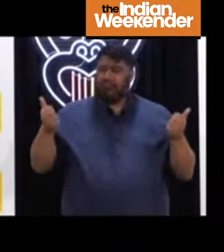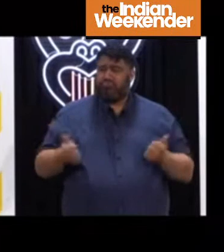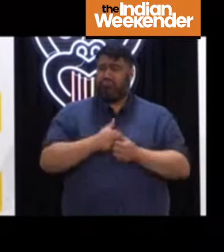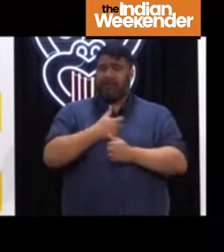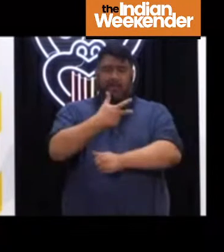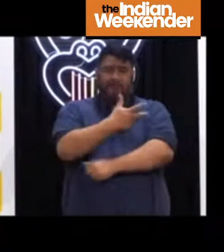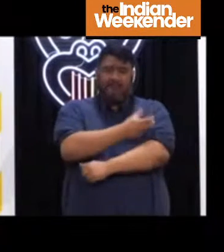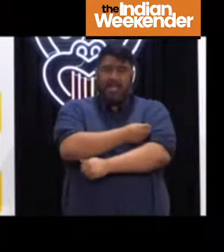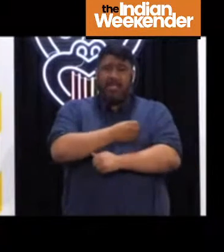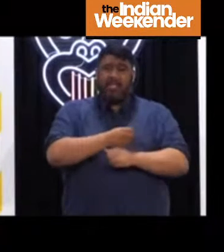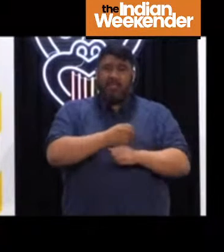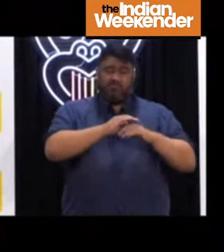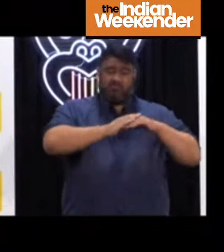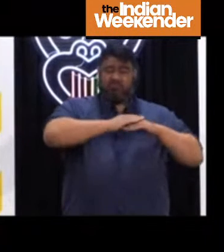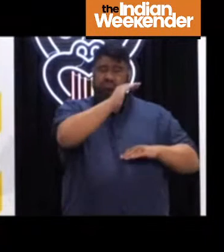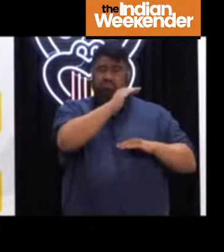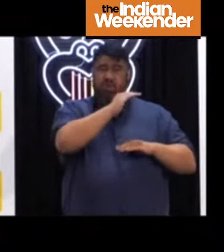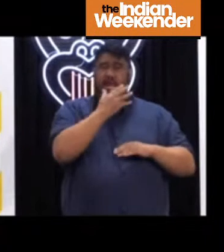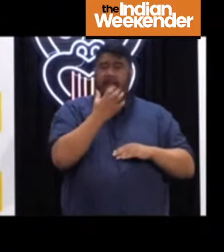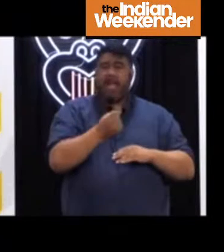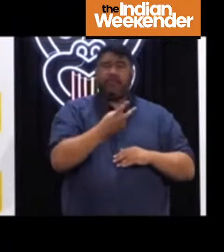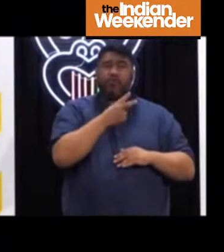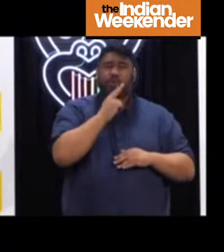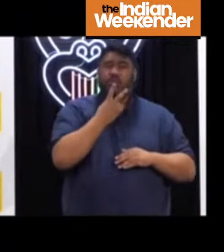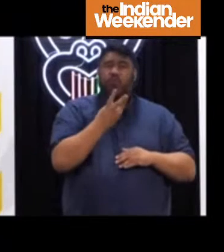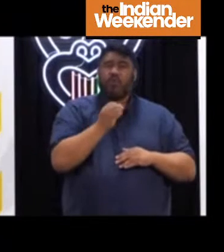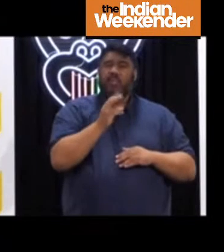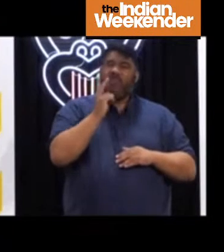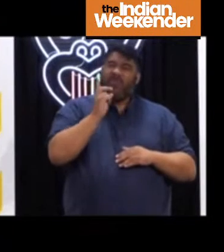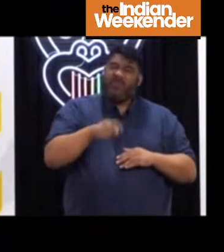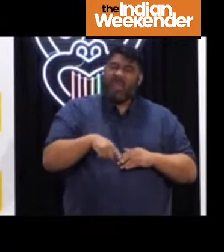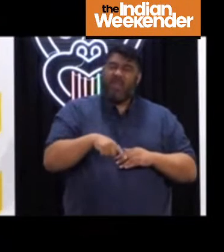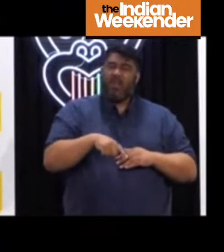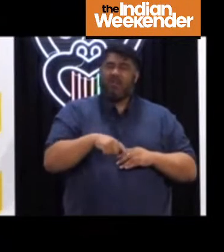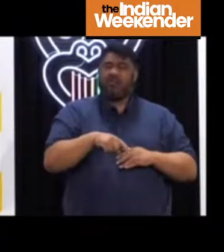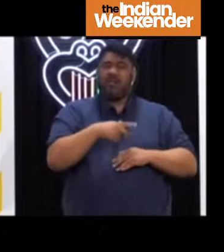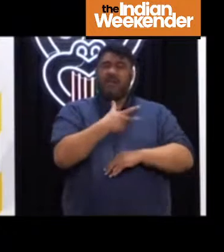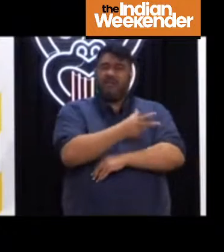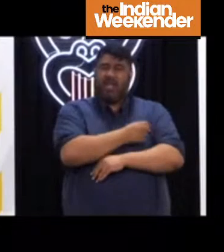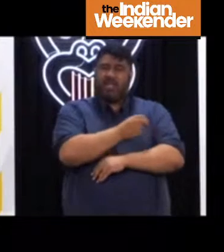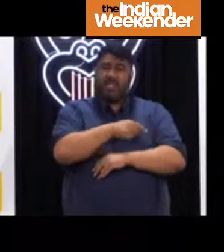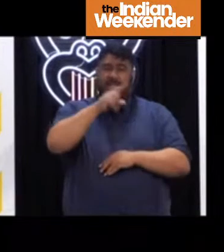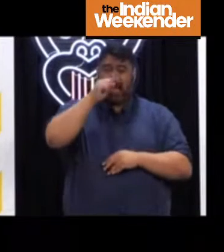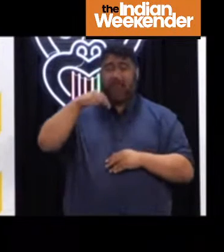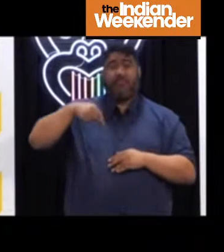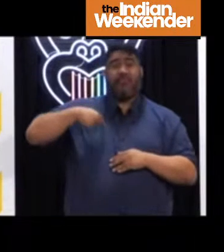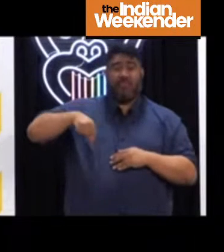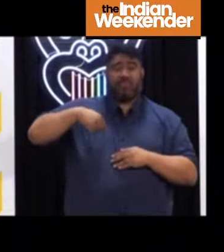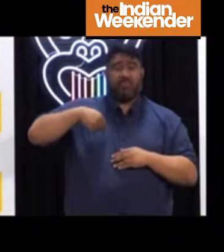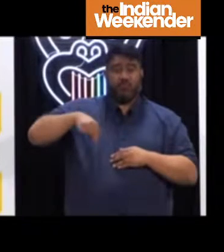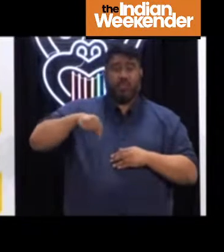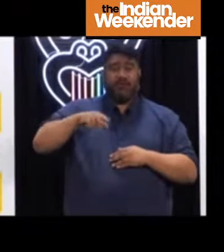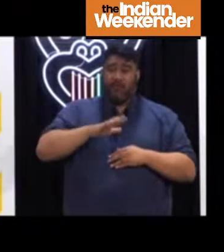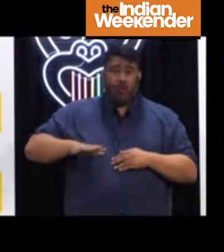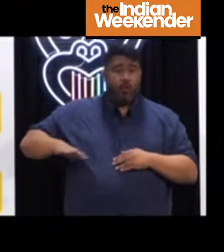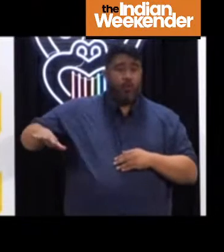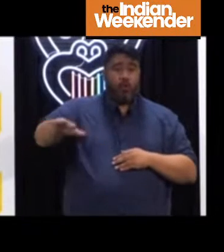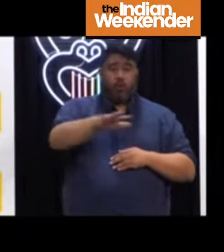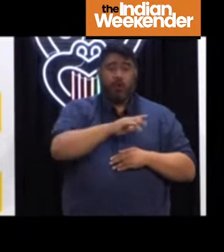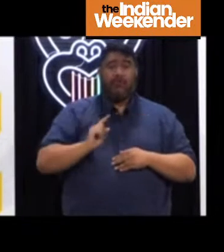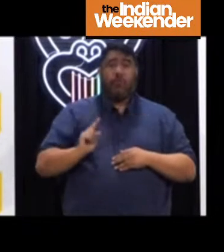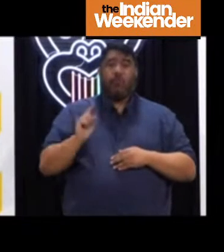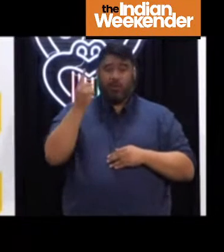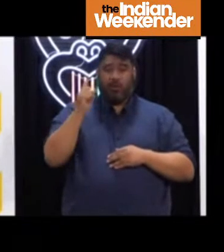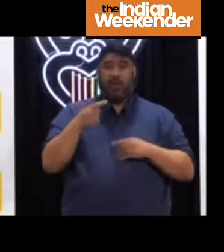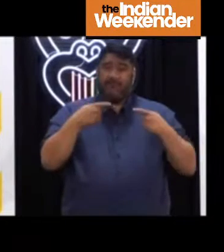administer 220,000 doses of the vaccine in the region this week. If around 130 of those